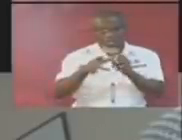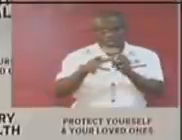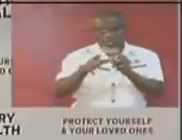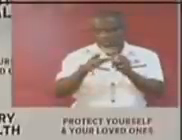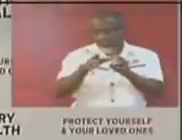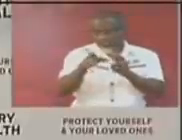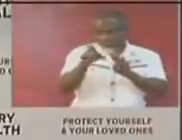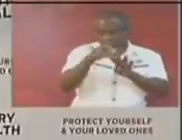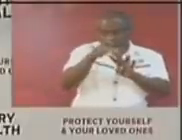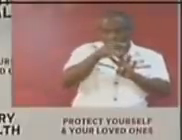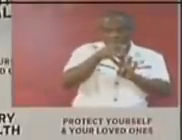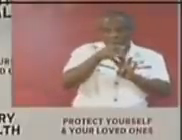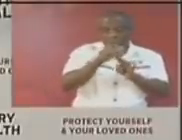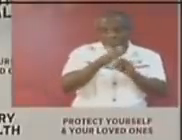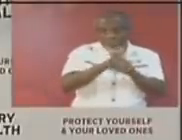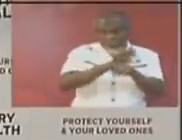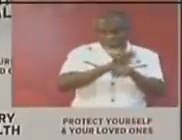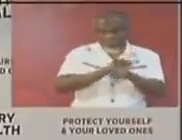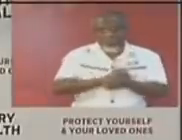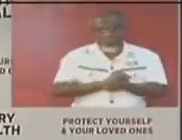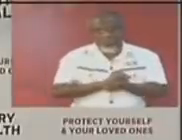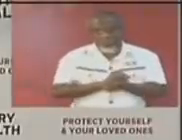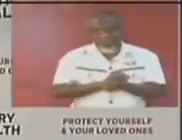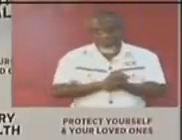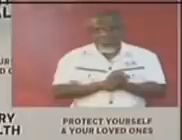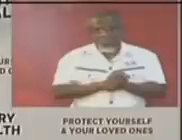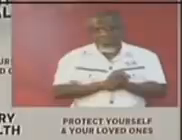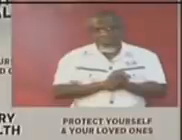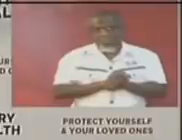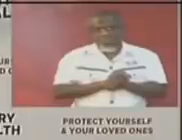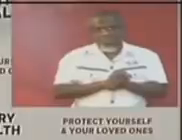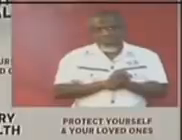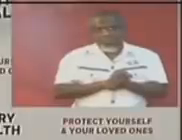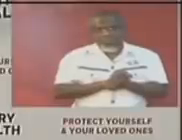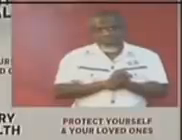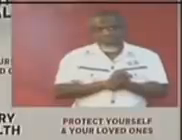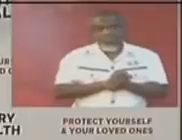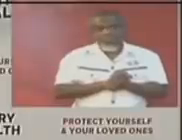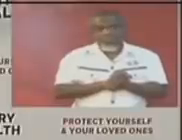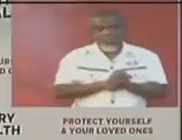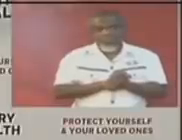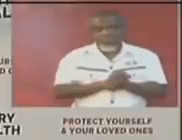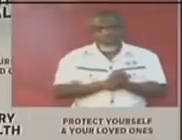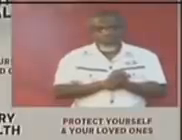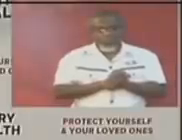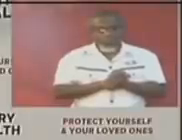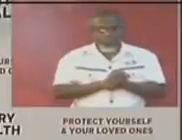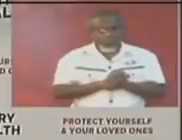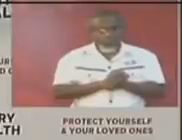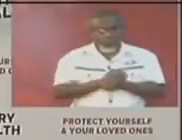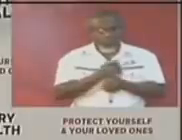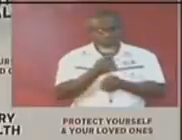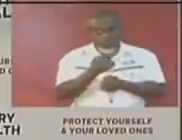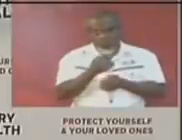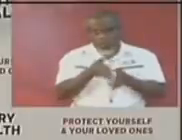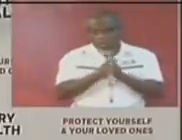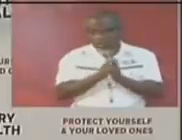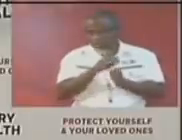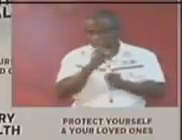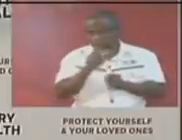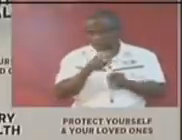Okay, so I think your first question is how nervous are we? I think generally the reason we are exploring multiple